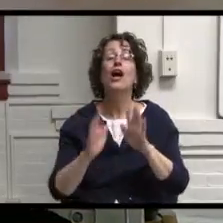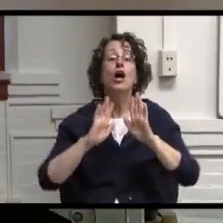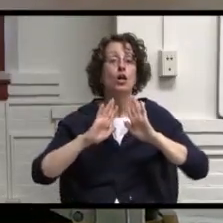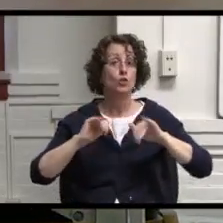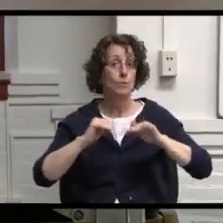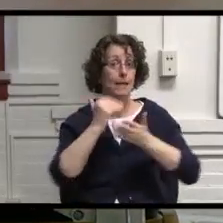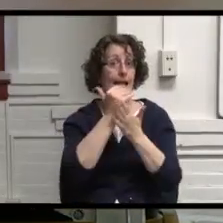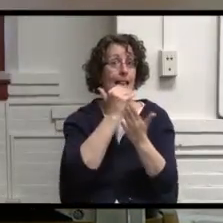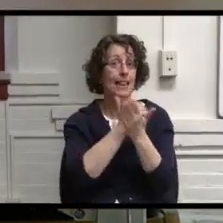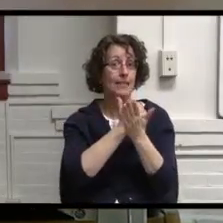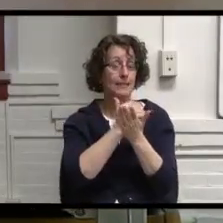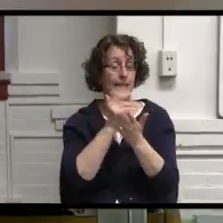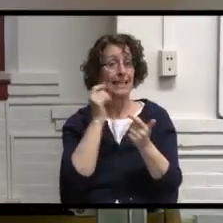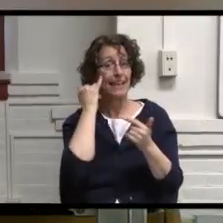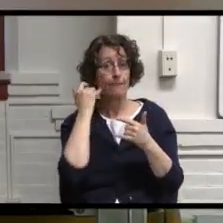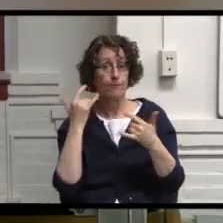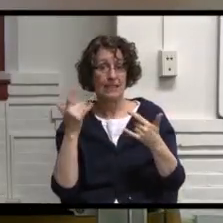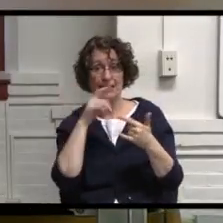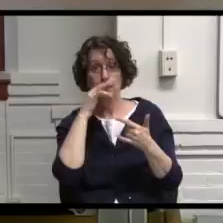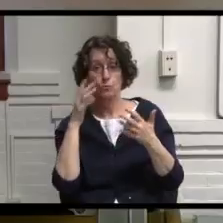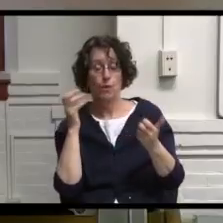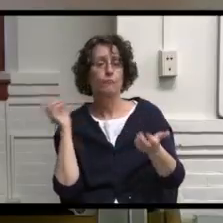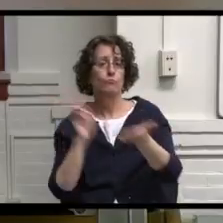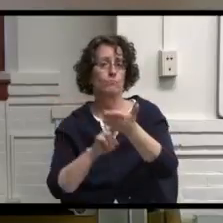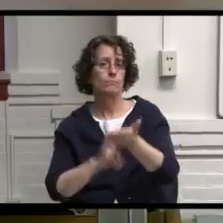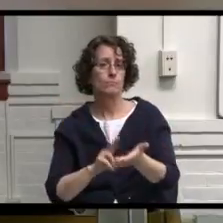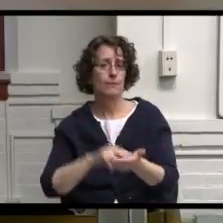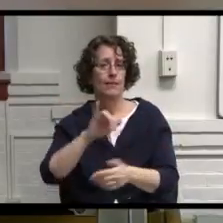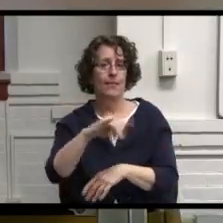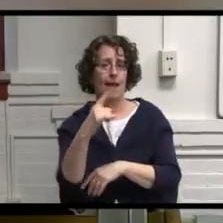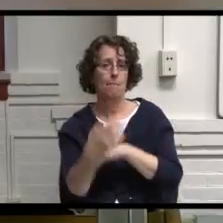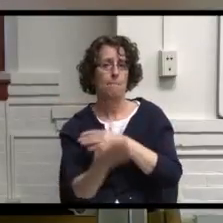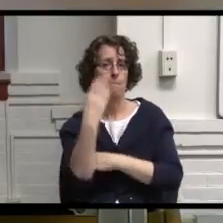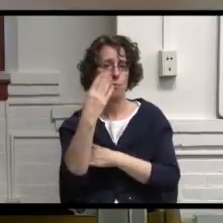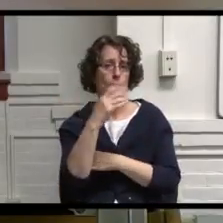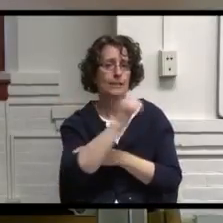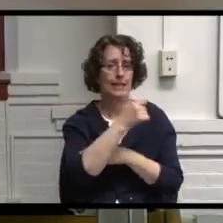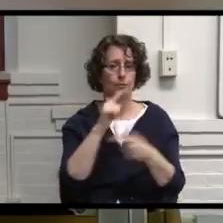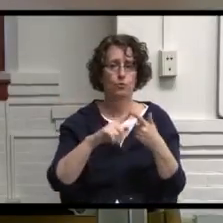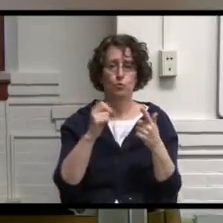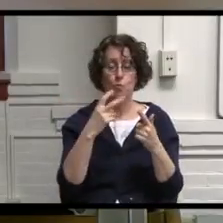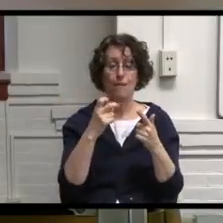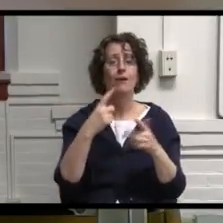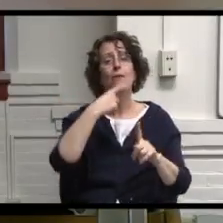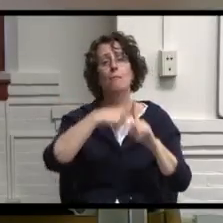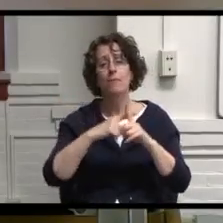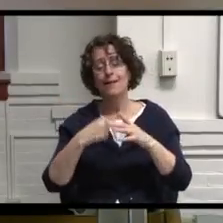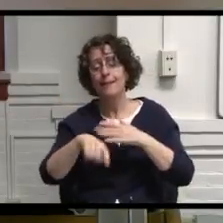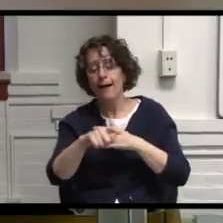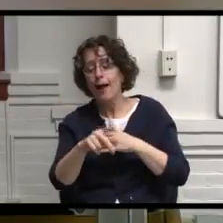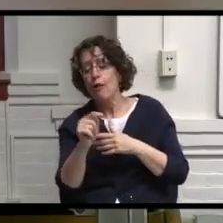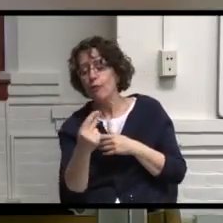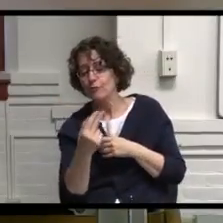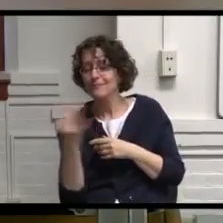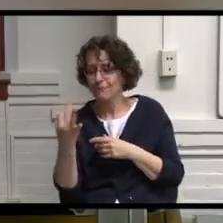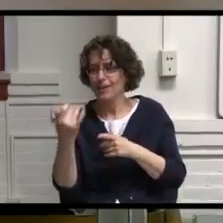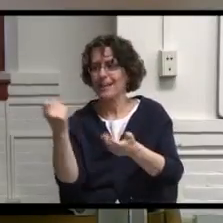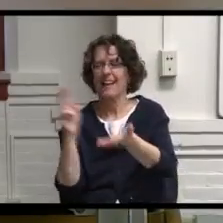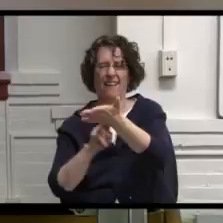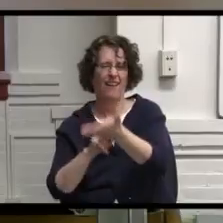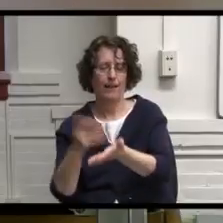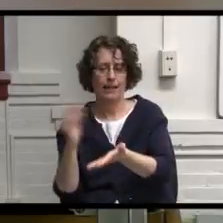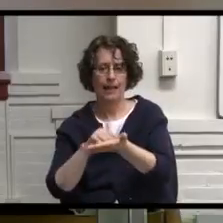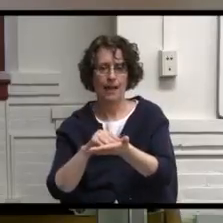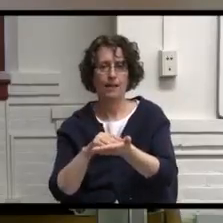registration that morning from 10 to 12, and also the following week on Thursday and Friday. But it'll open for the season for